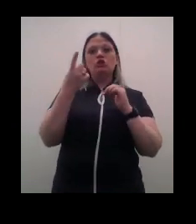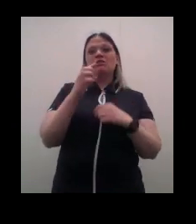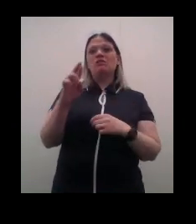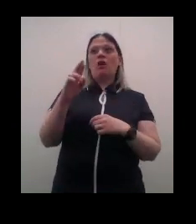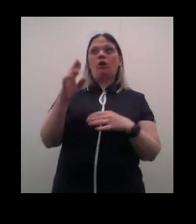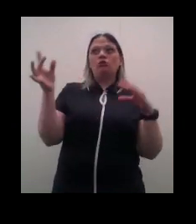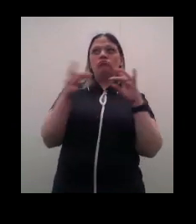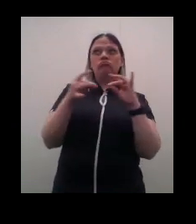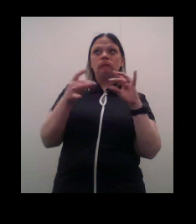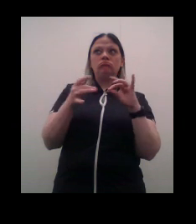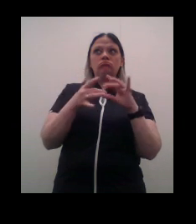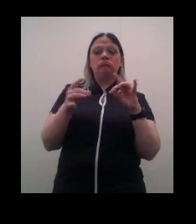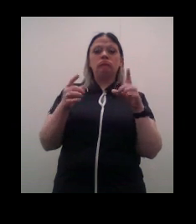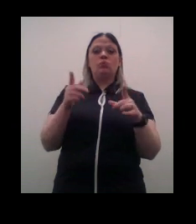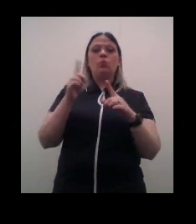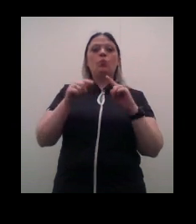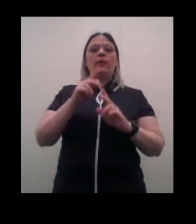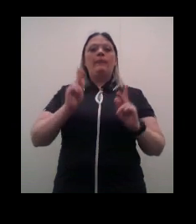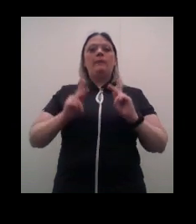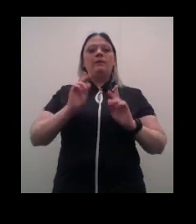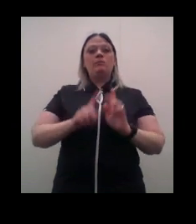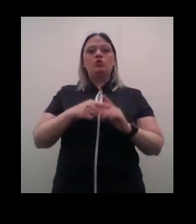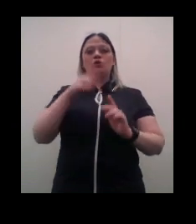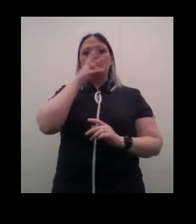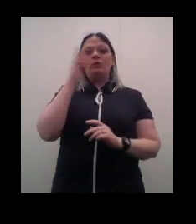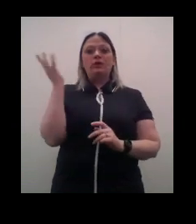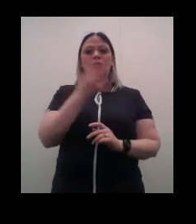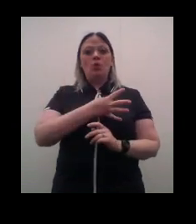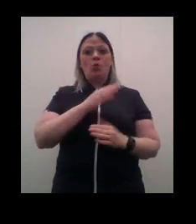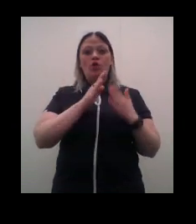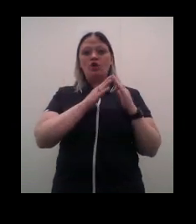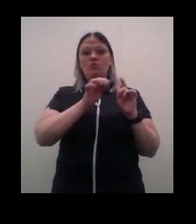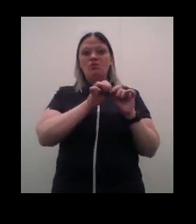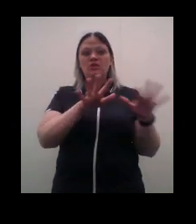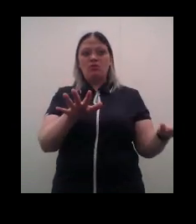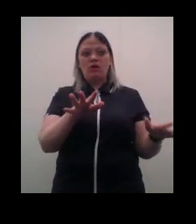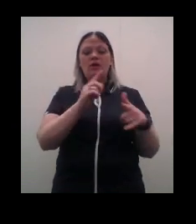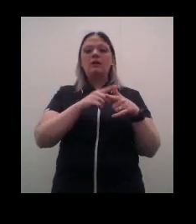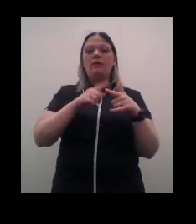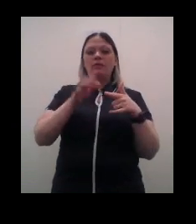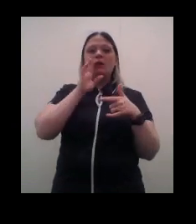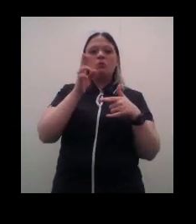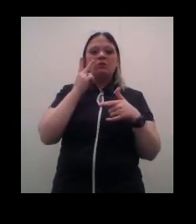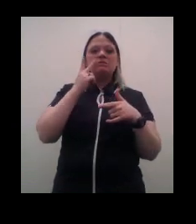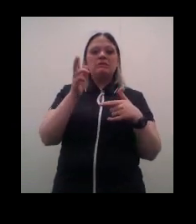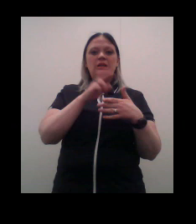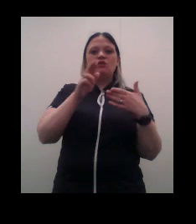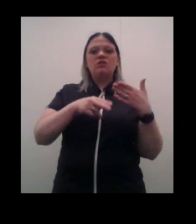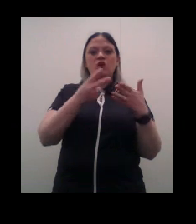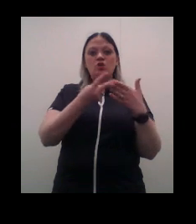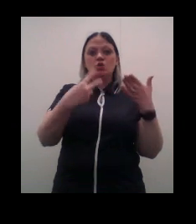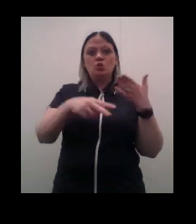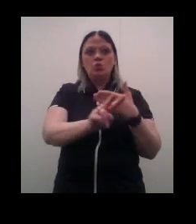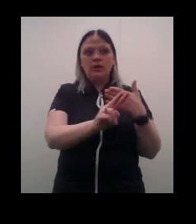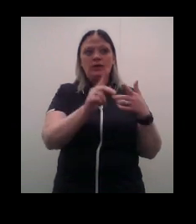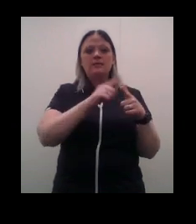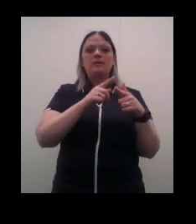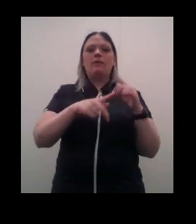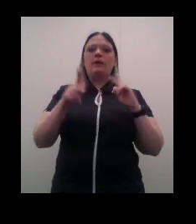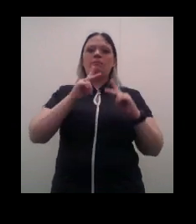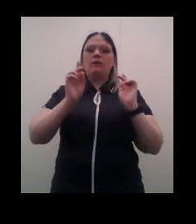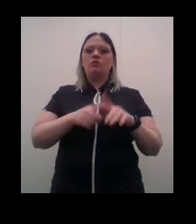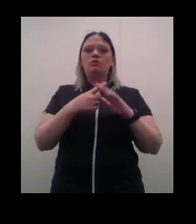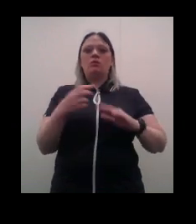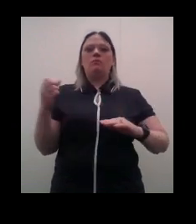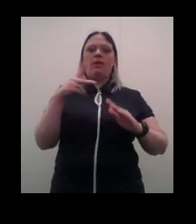when people start ignoring the community spread, we'll probably see the results of that 2 weeks later when we start to see people going back